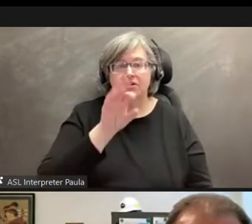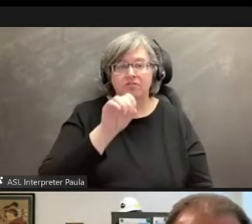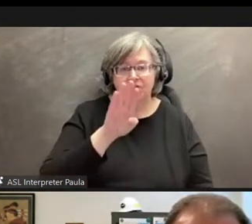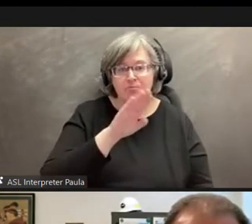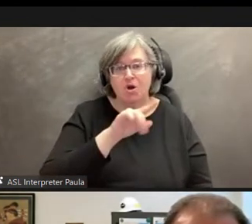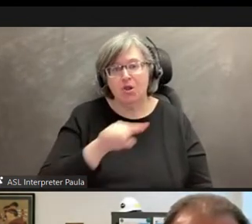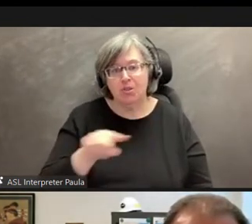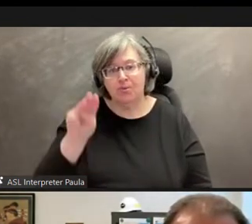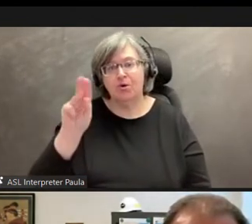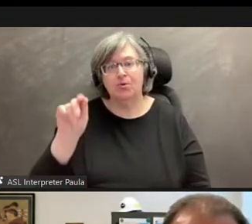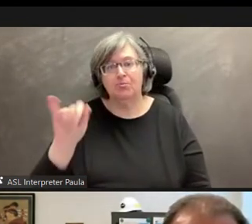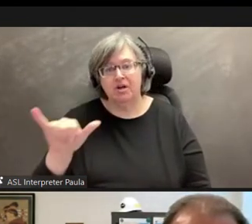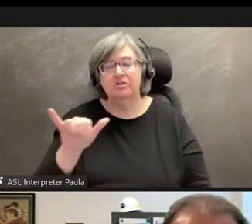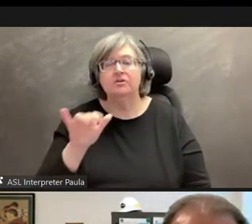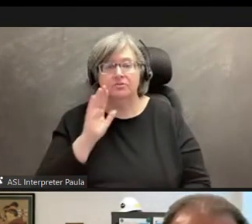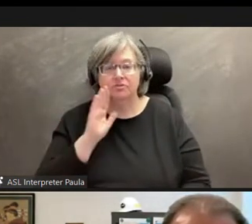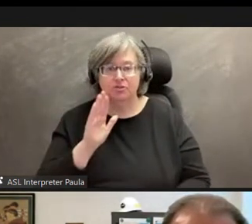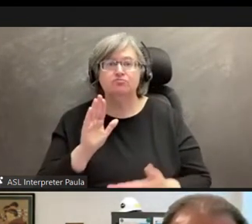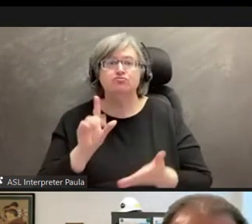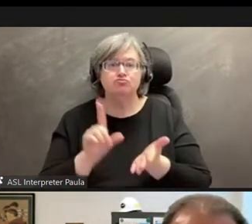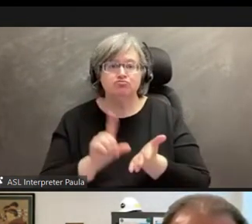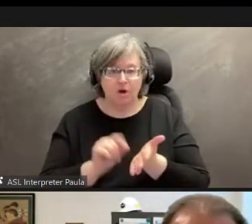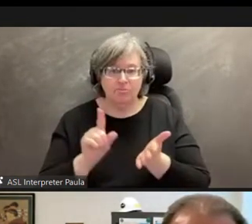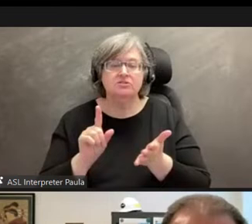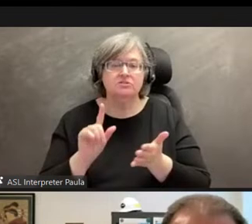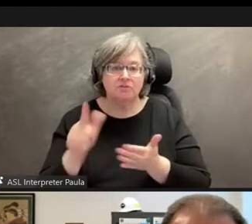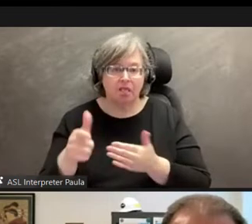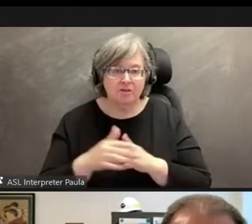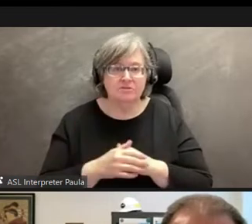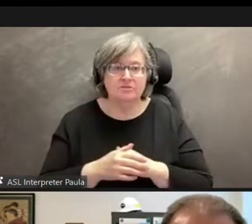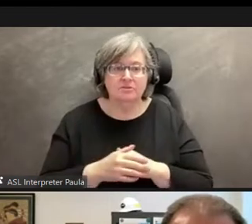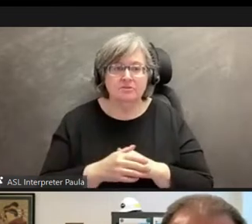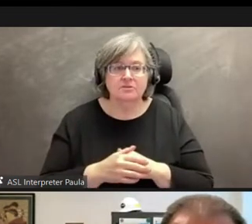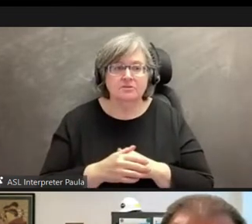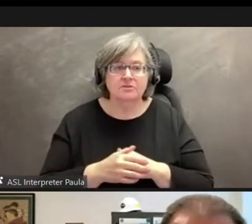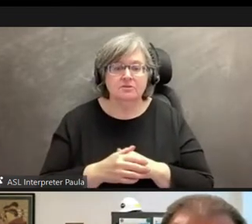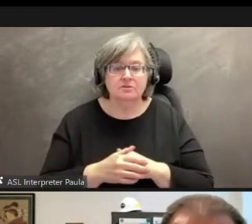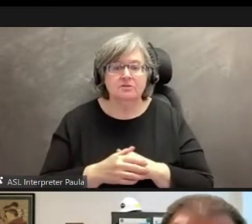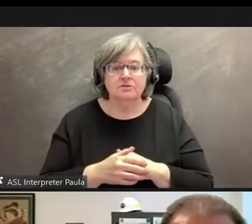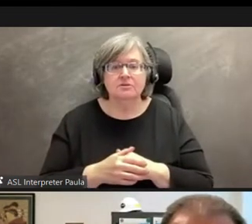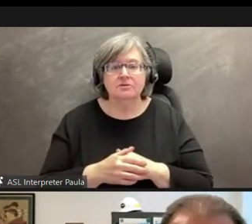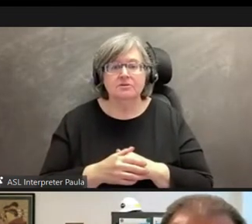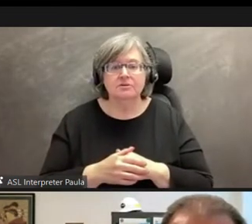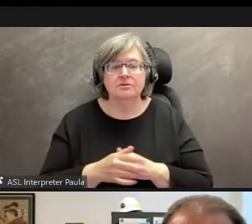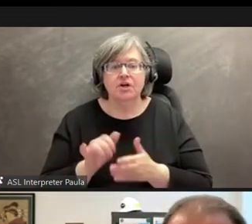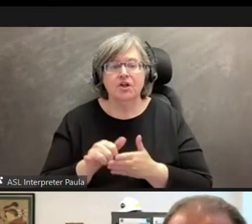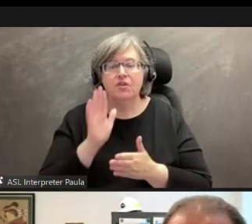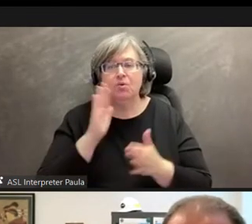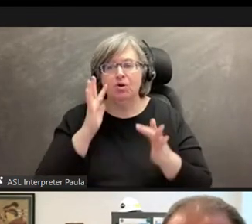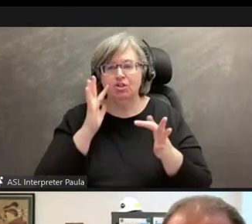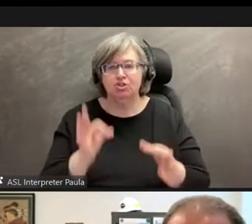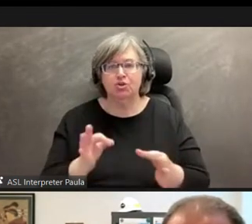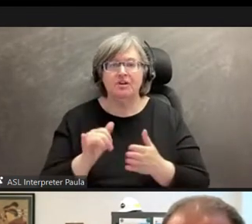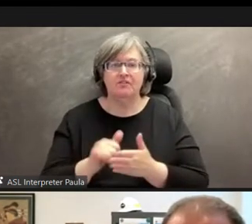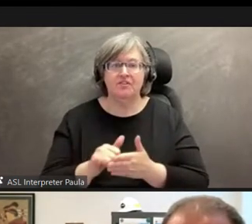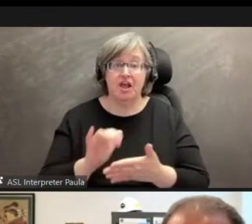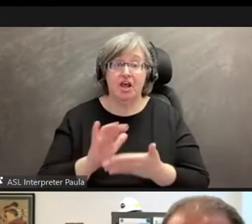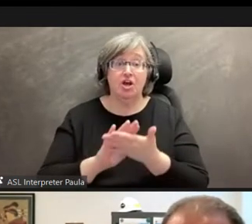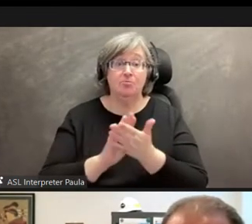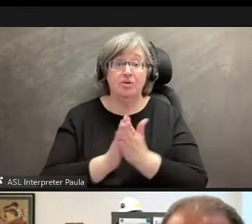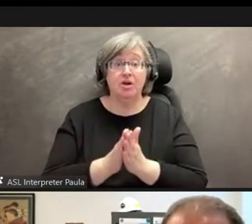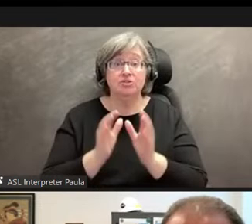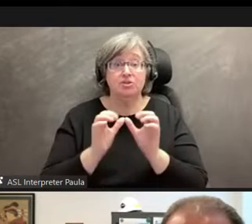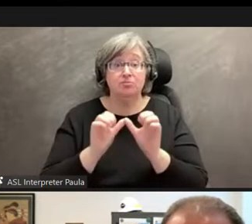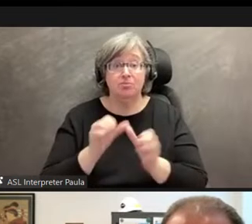May, and then we'll publish results. And, you know, I would, that'll then determine whether it becomes a permanent part of the